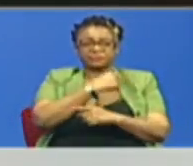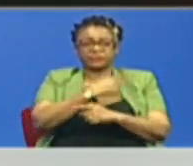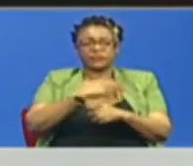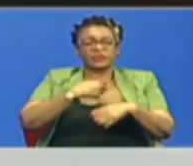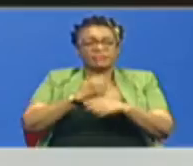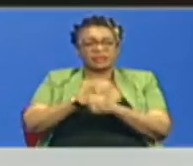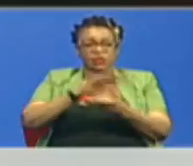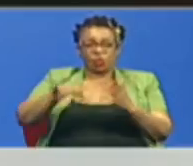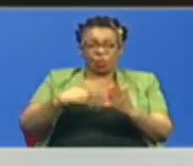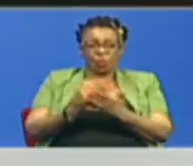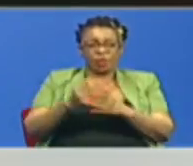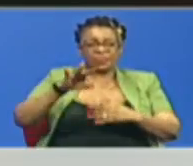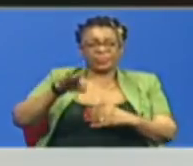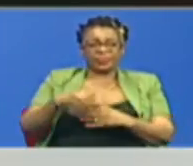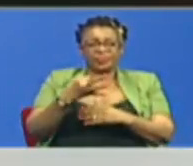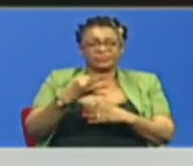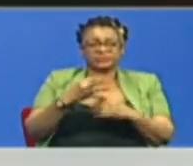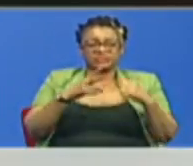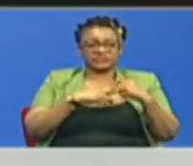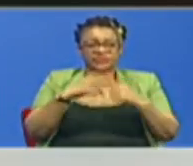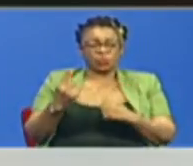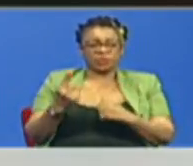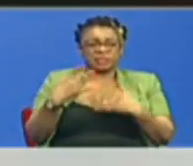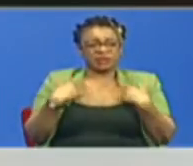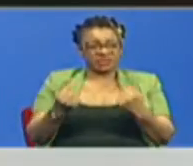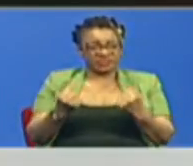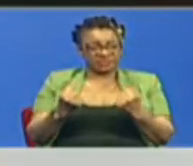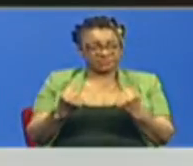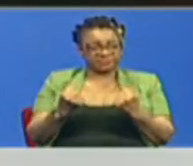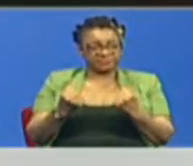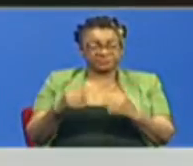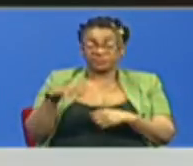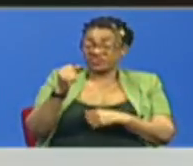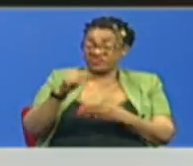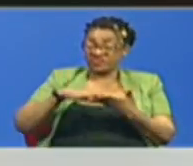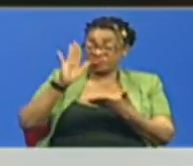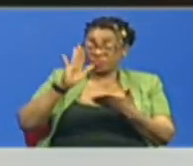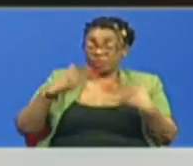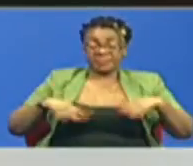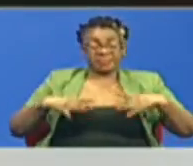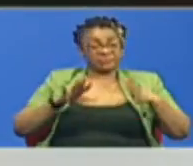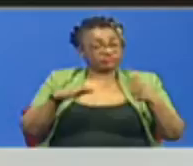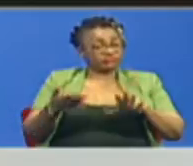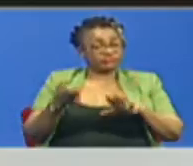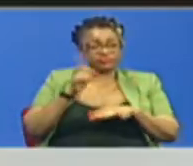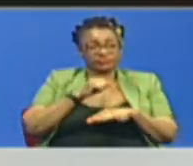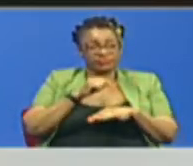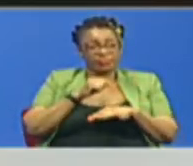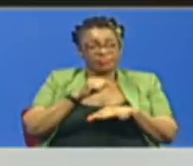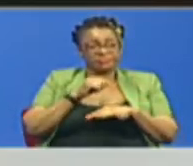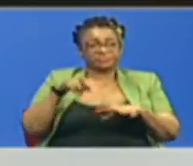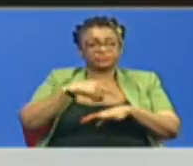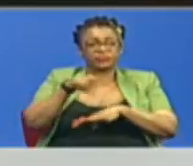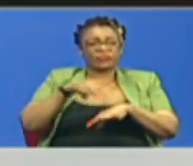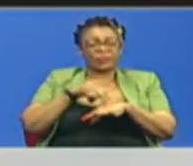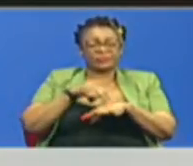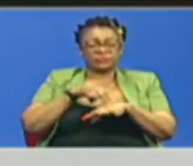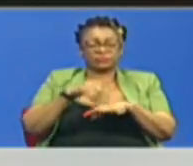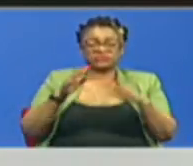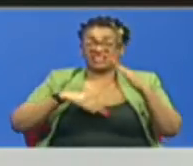to 3,071. Five more people have succumbed to the disease, and now the national death toll is